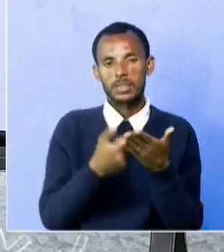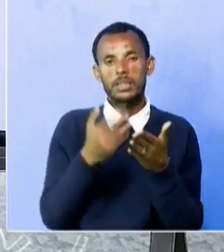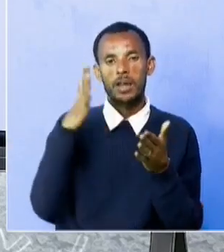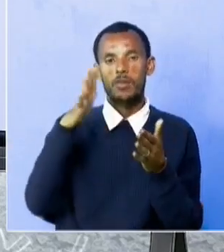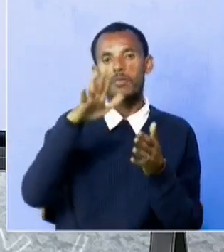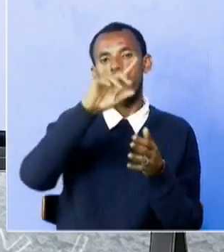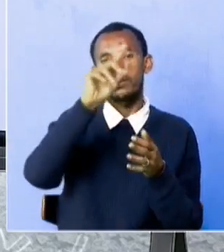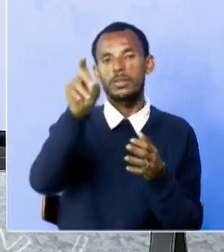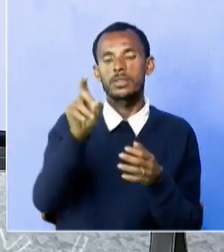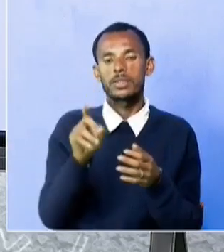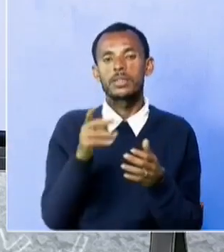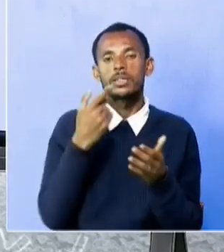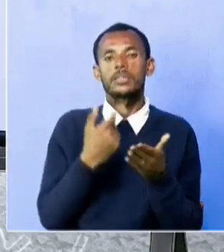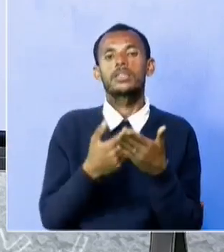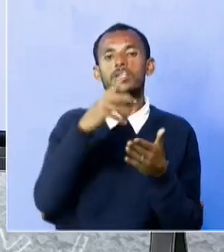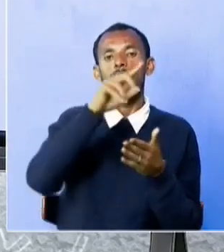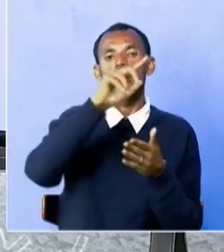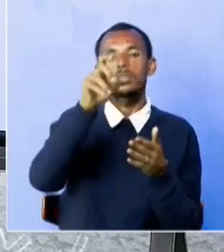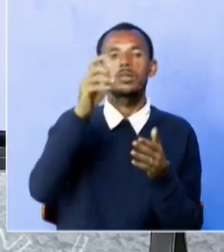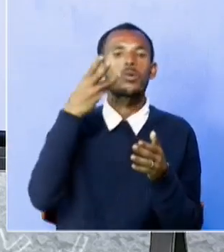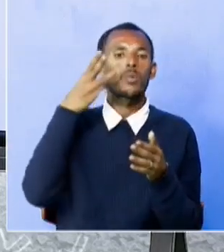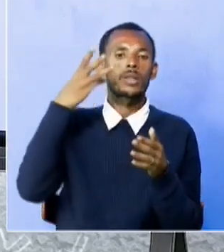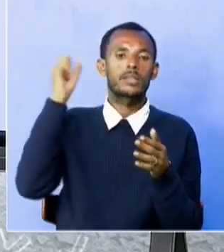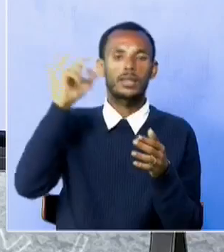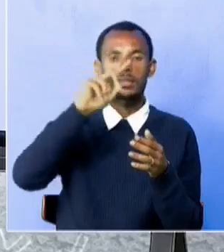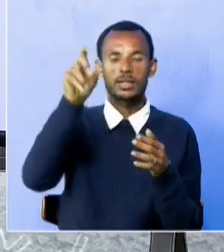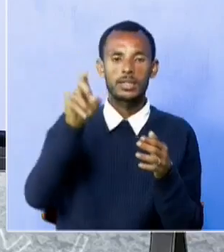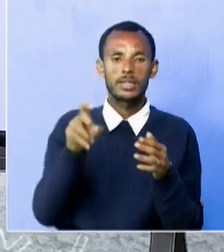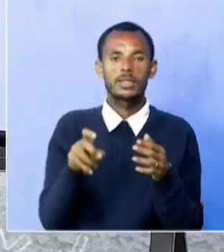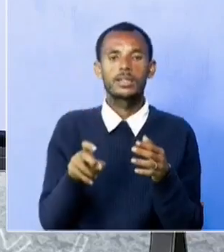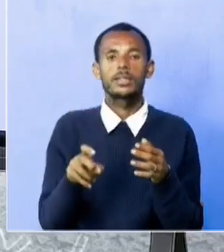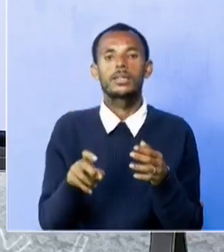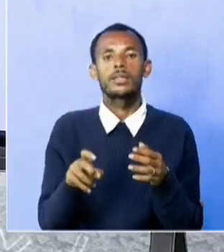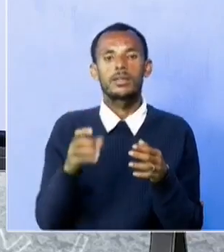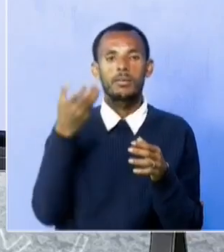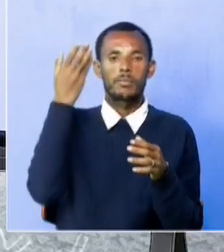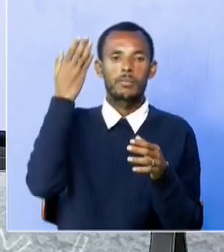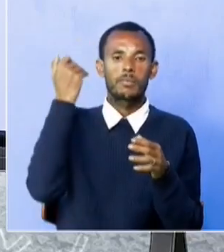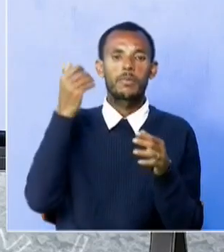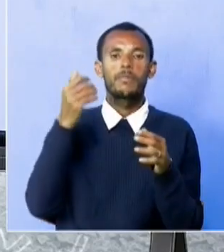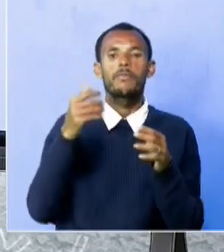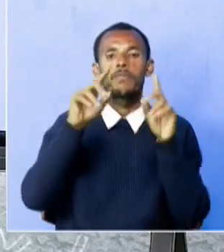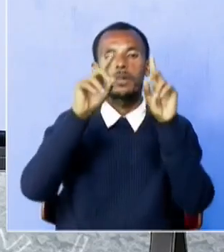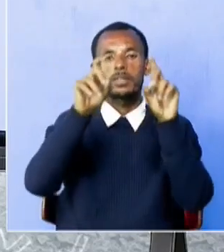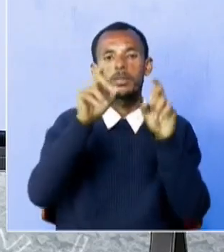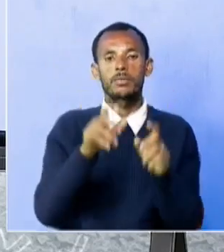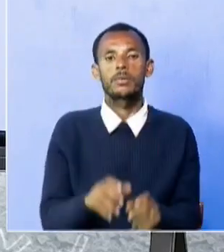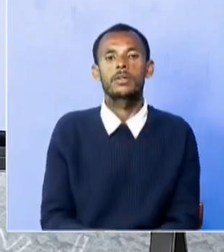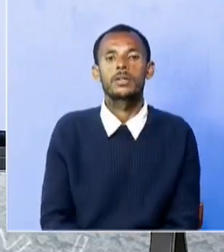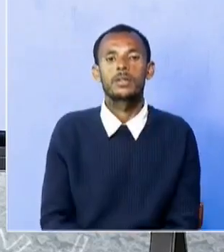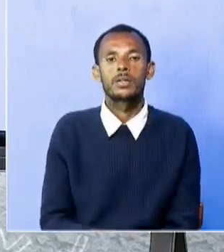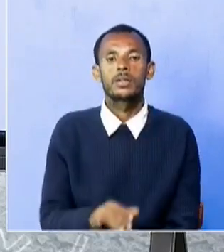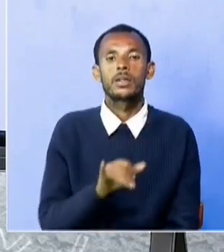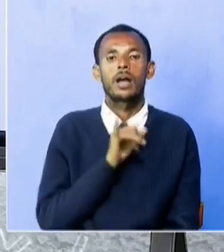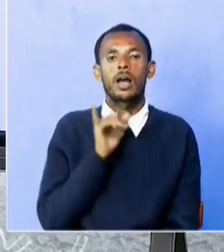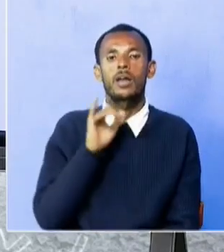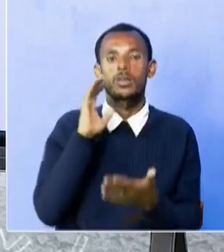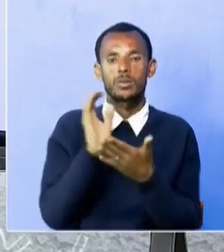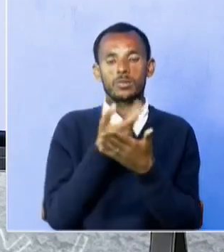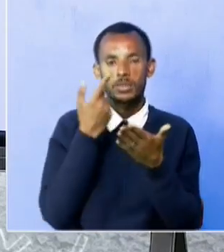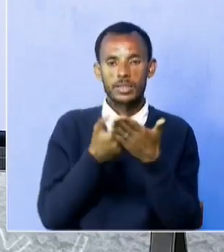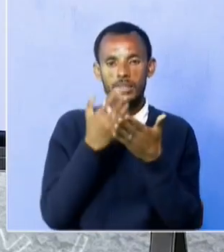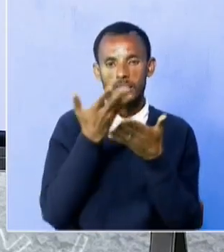question. I think this question was asked some years back in ministry examination. So I took this thing